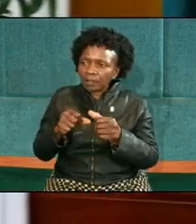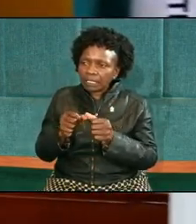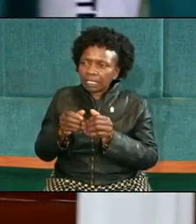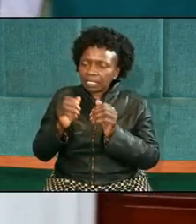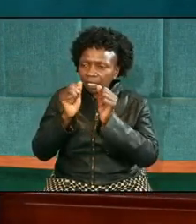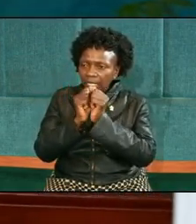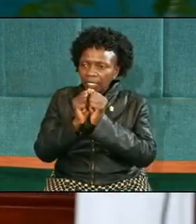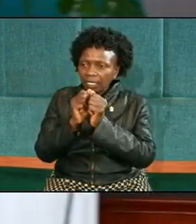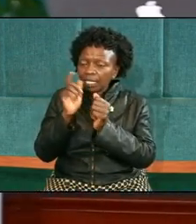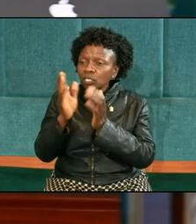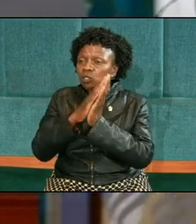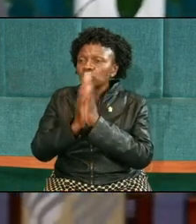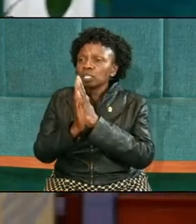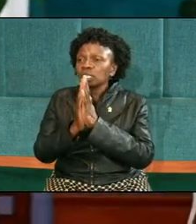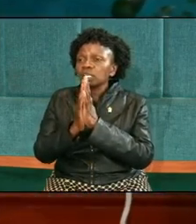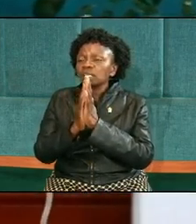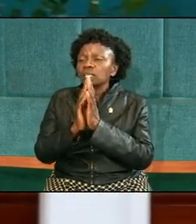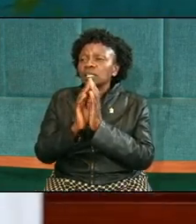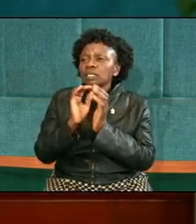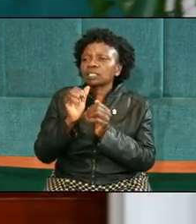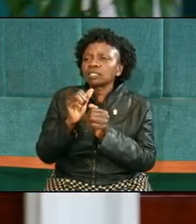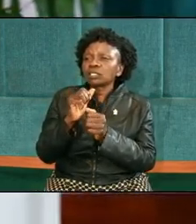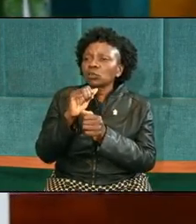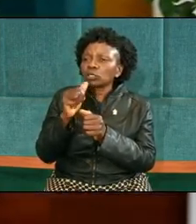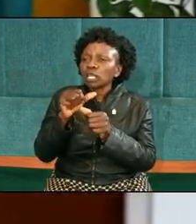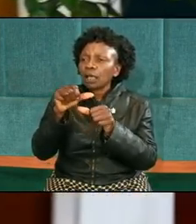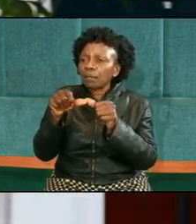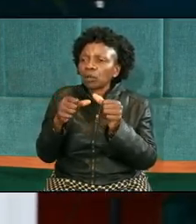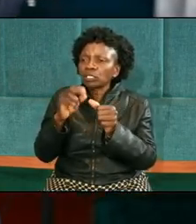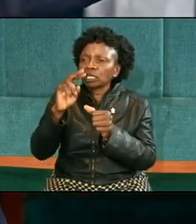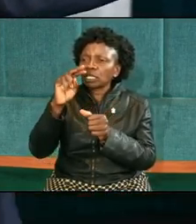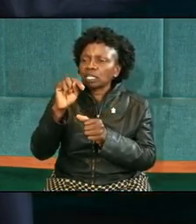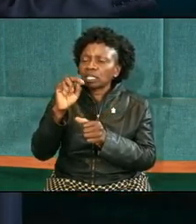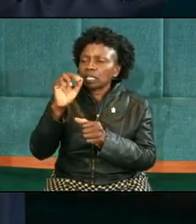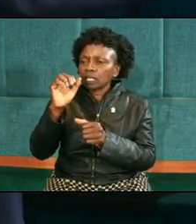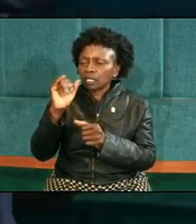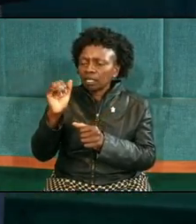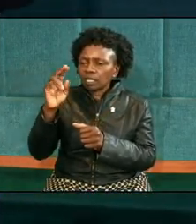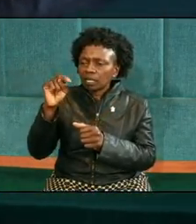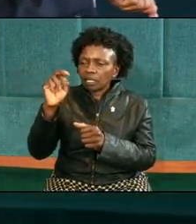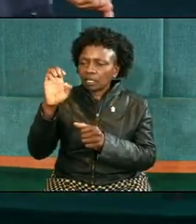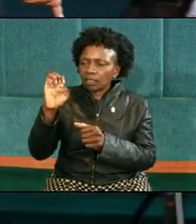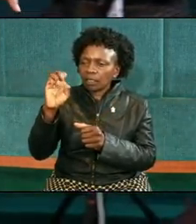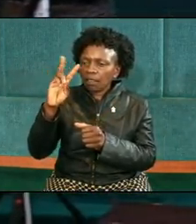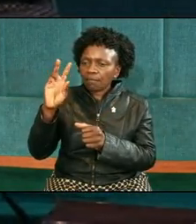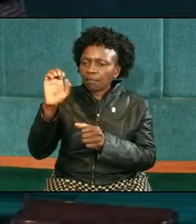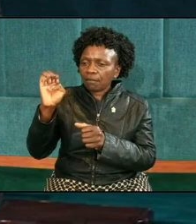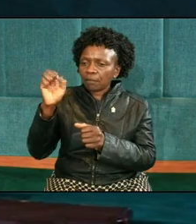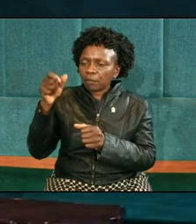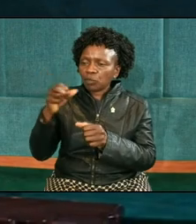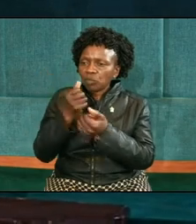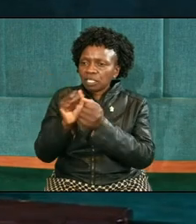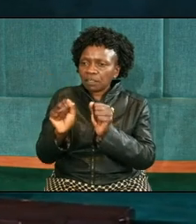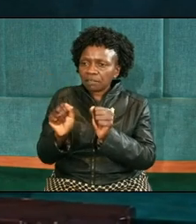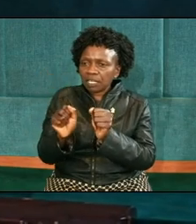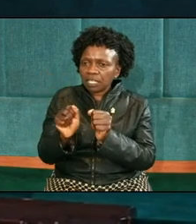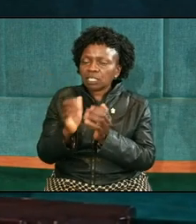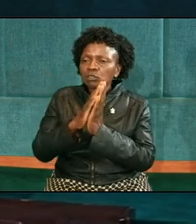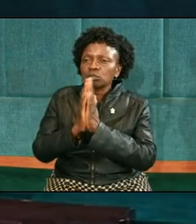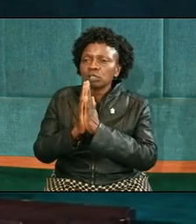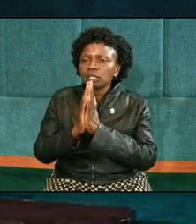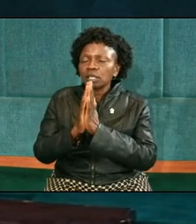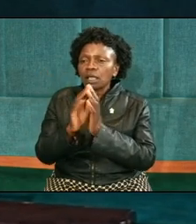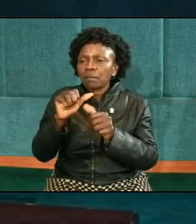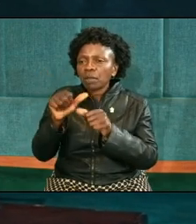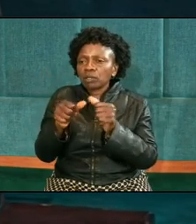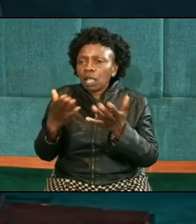not about Nineveh being saved. This story is about how God saved the